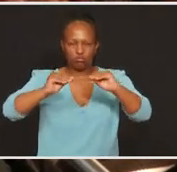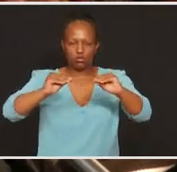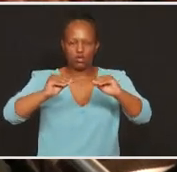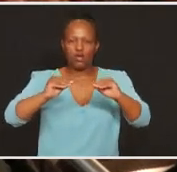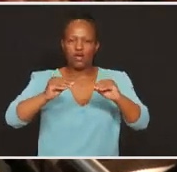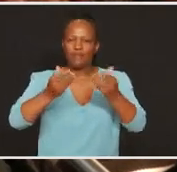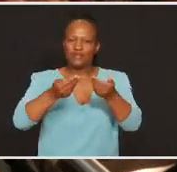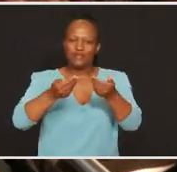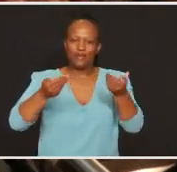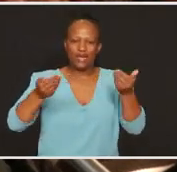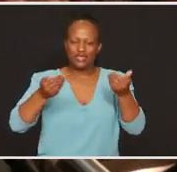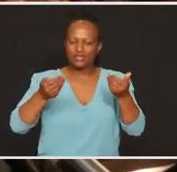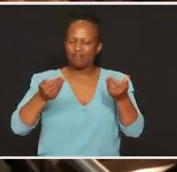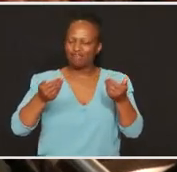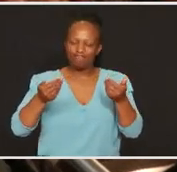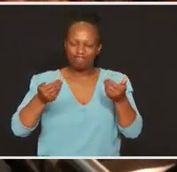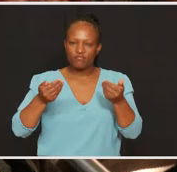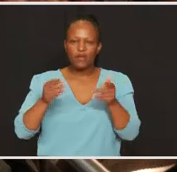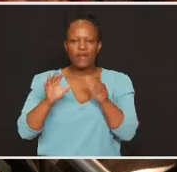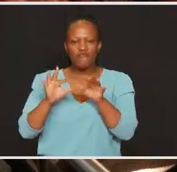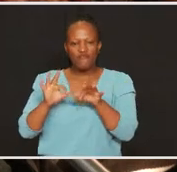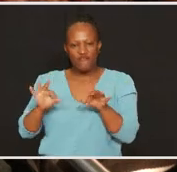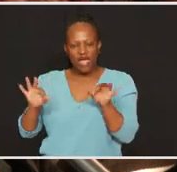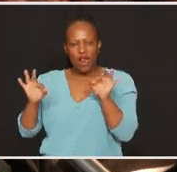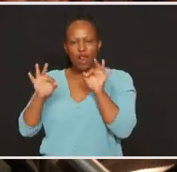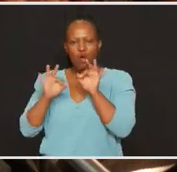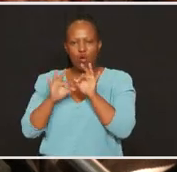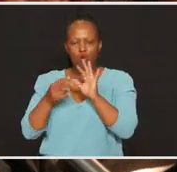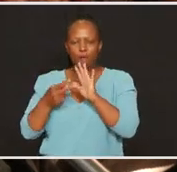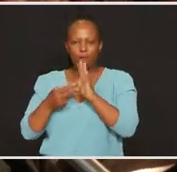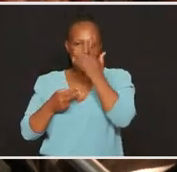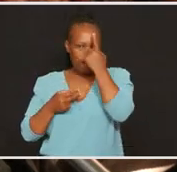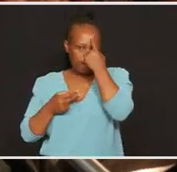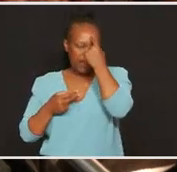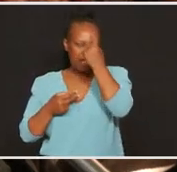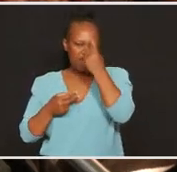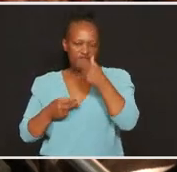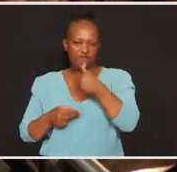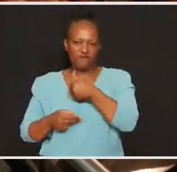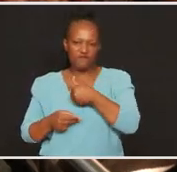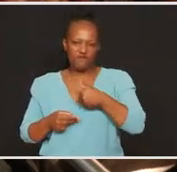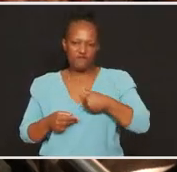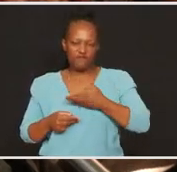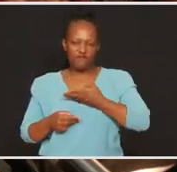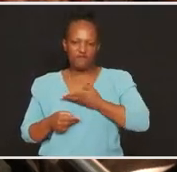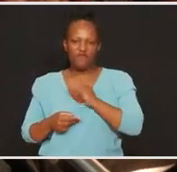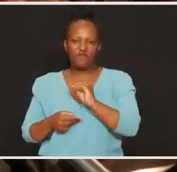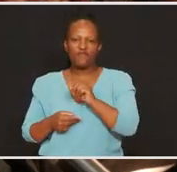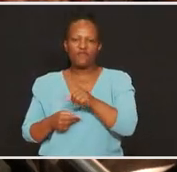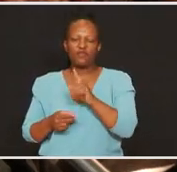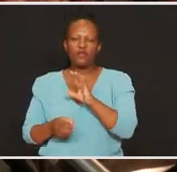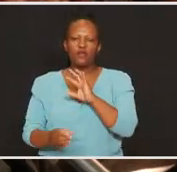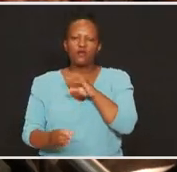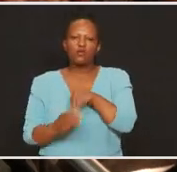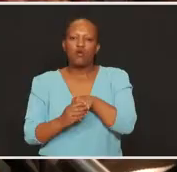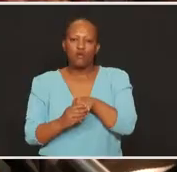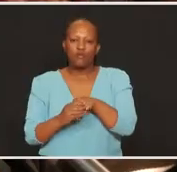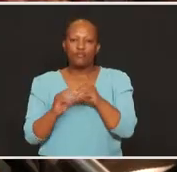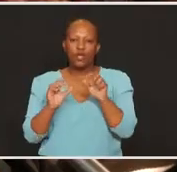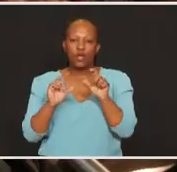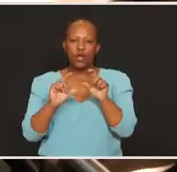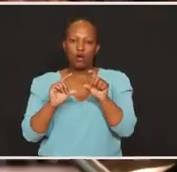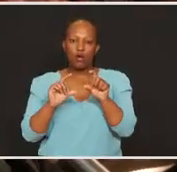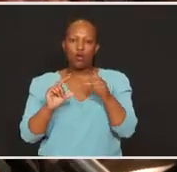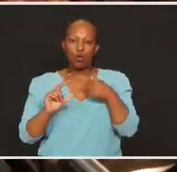separated from the values and believe systems of parents as this involves closely held beliefs